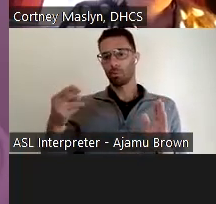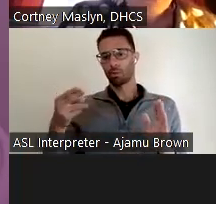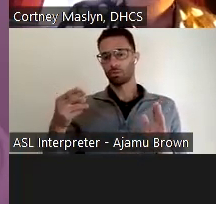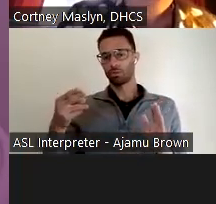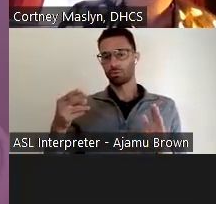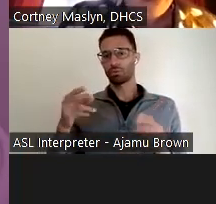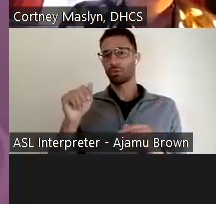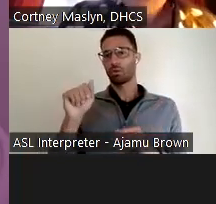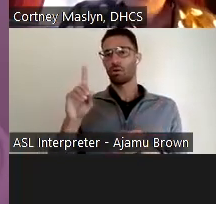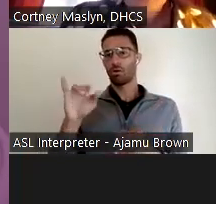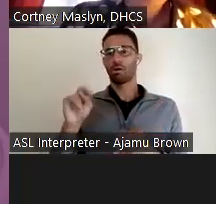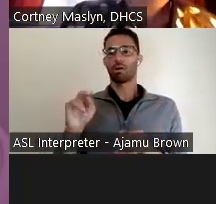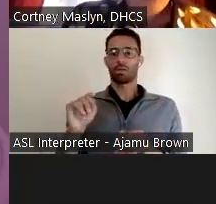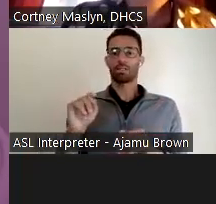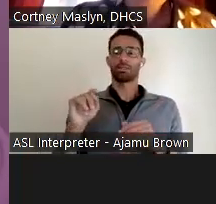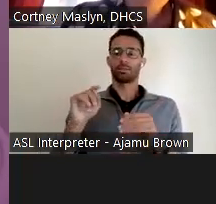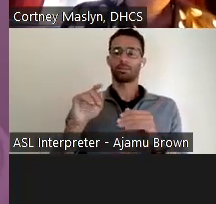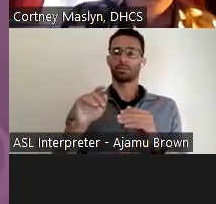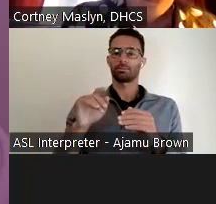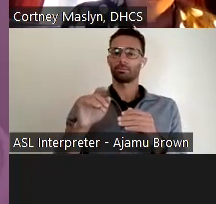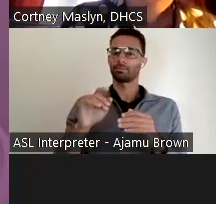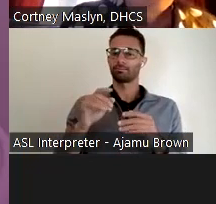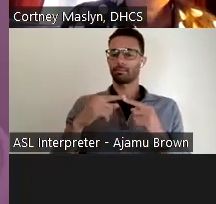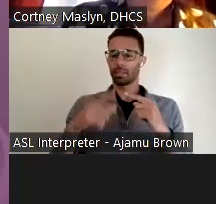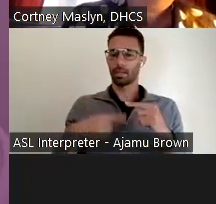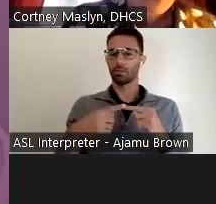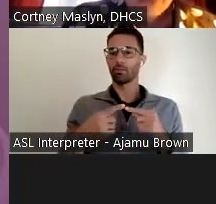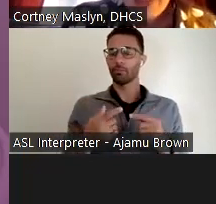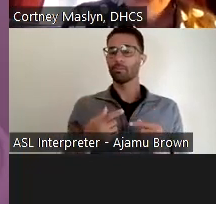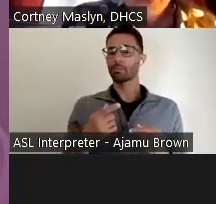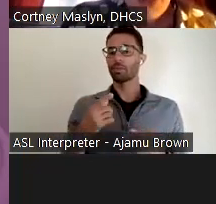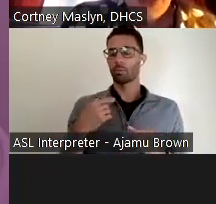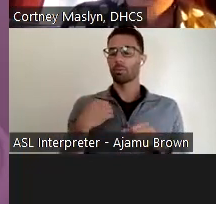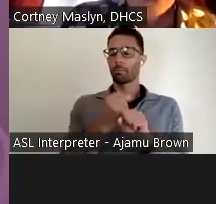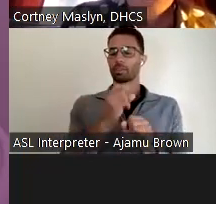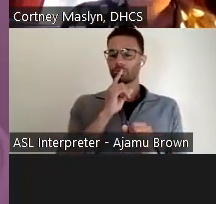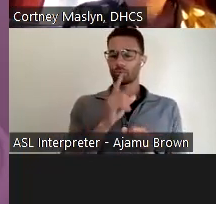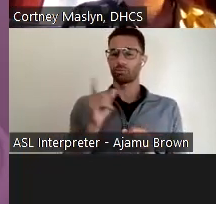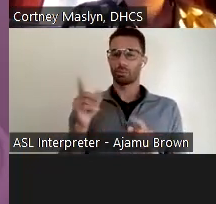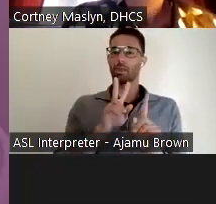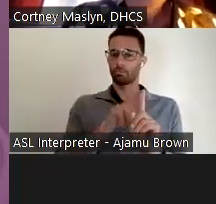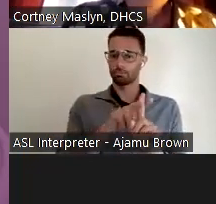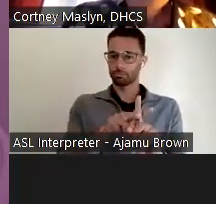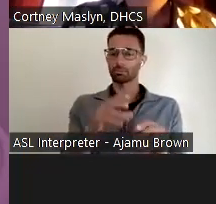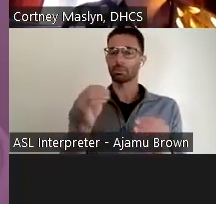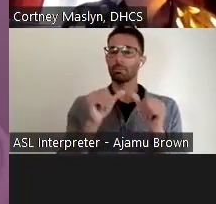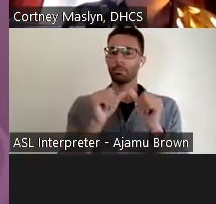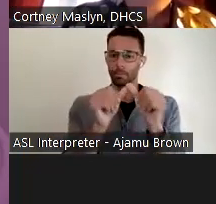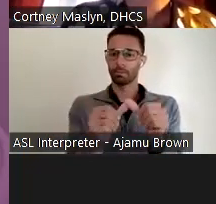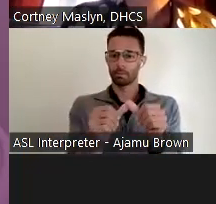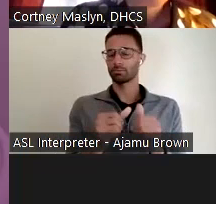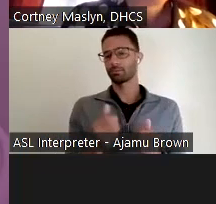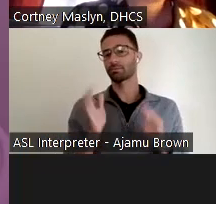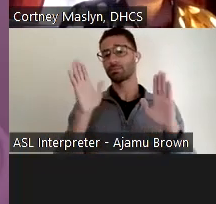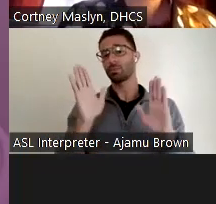DHCS goes out and verifies they're actually being implemented and that they're being maintained. And so that's been a really great way to make sure